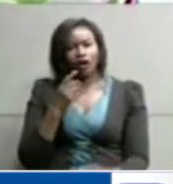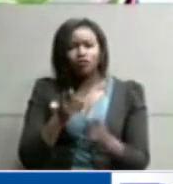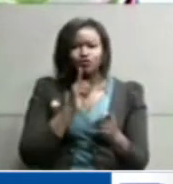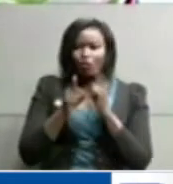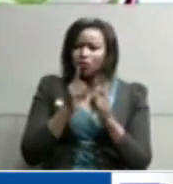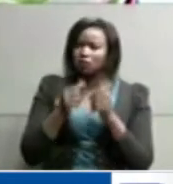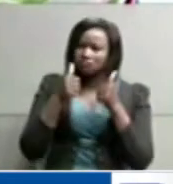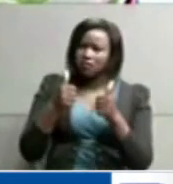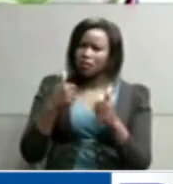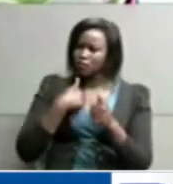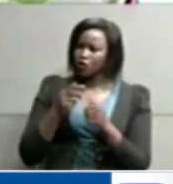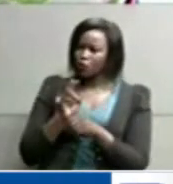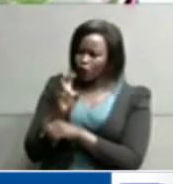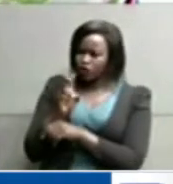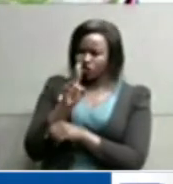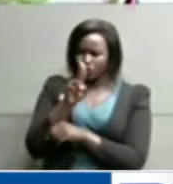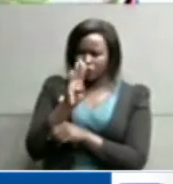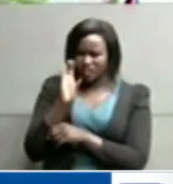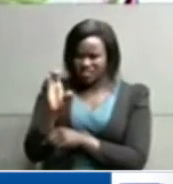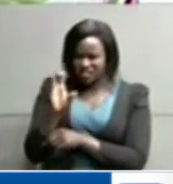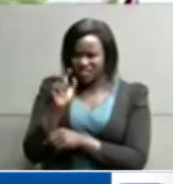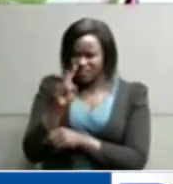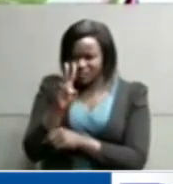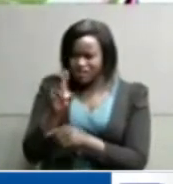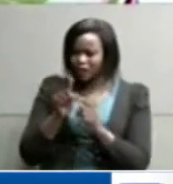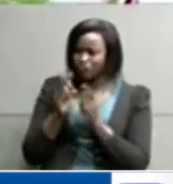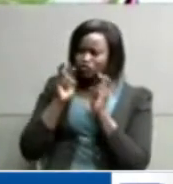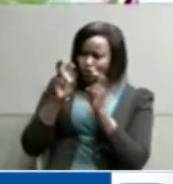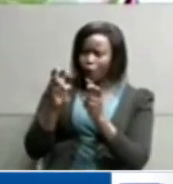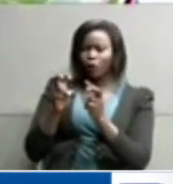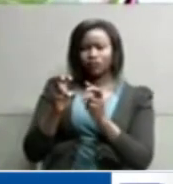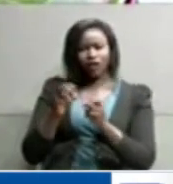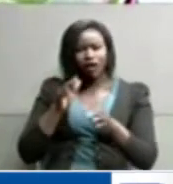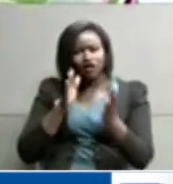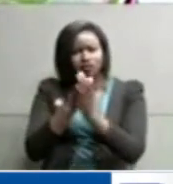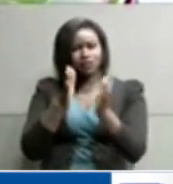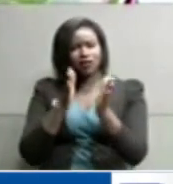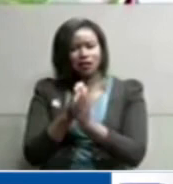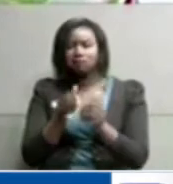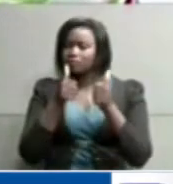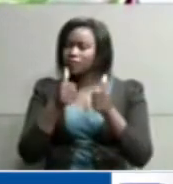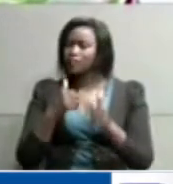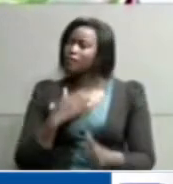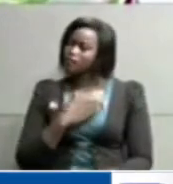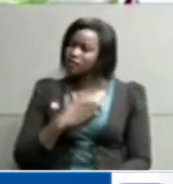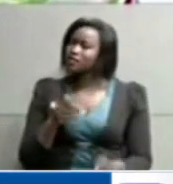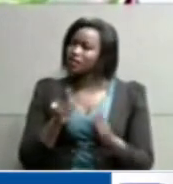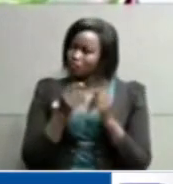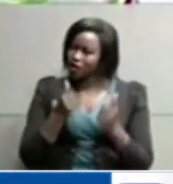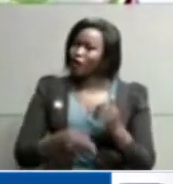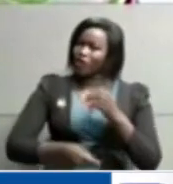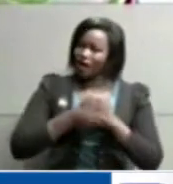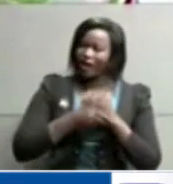I saw him saying, just like I'm telling you, please stay at home,